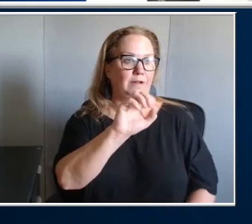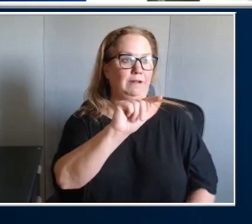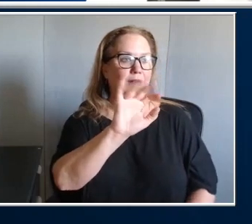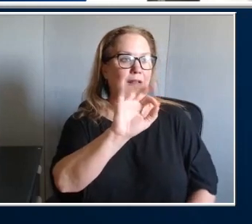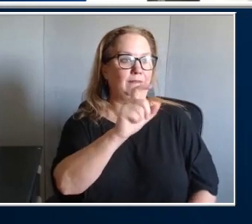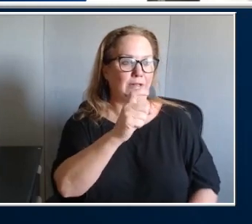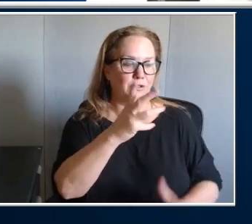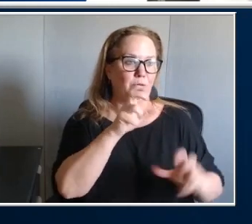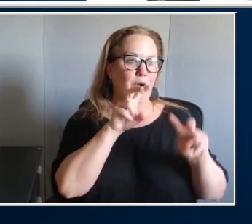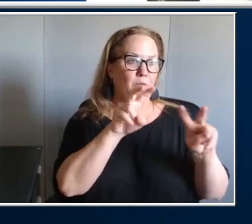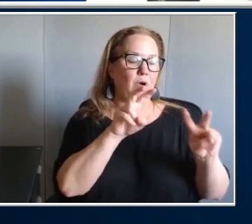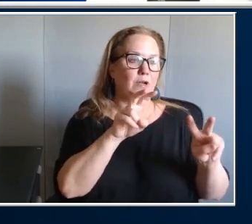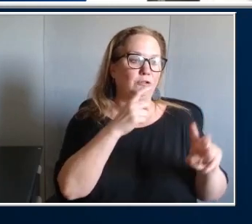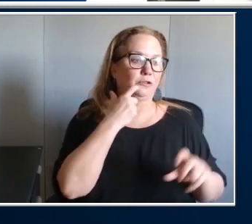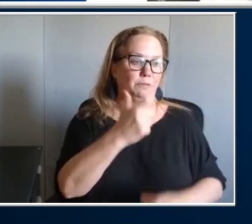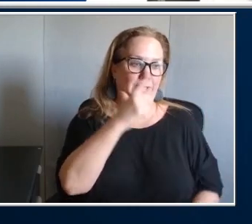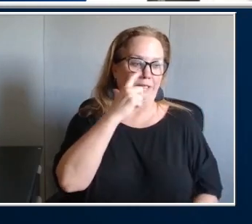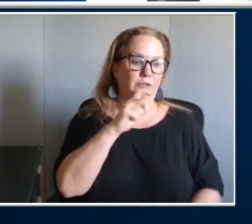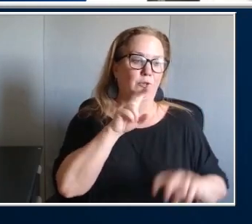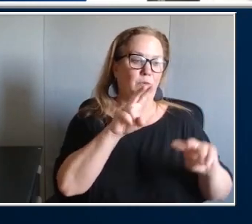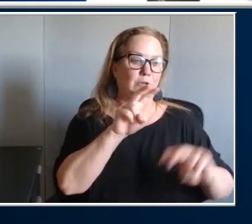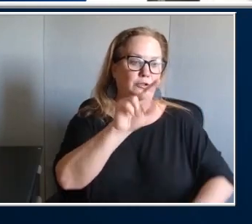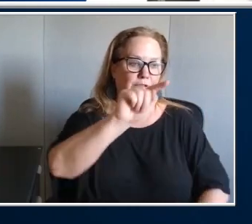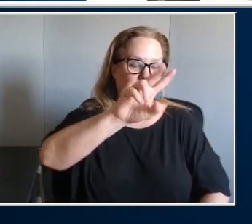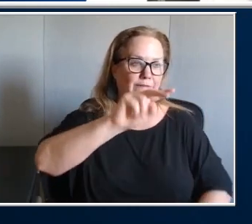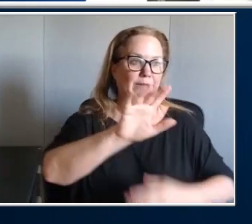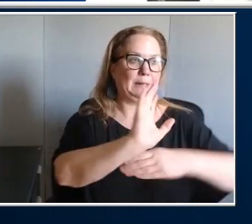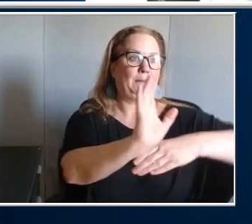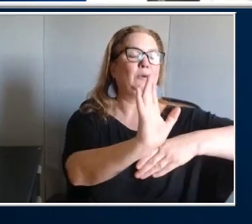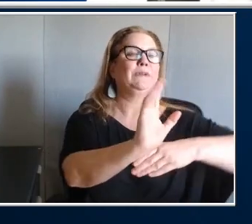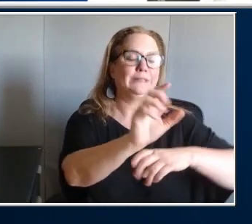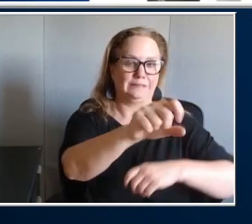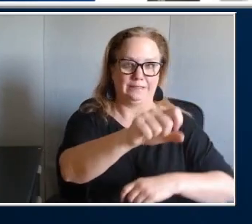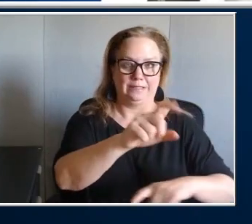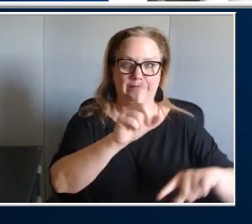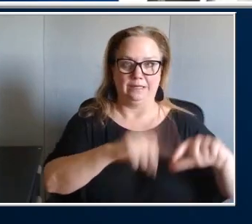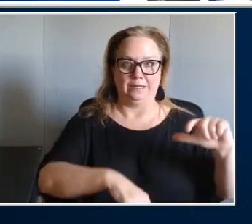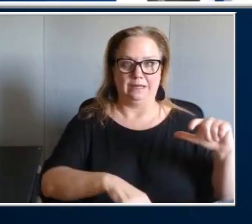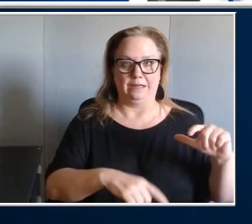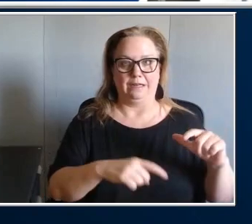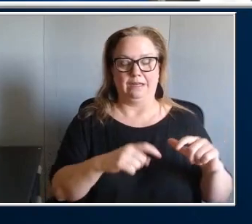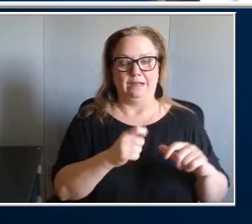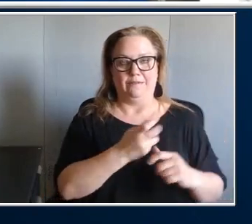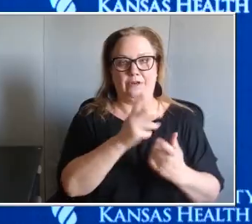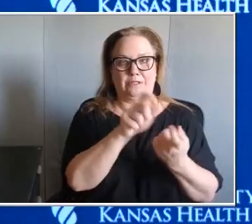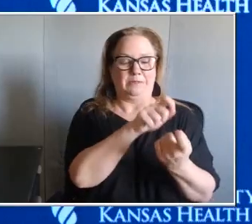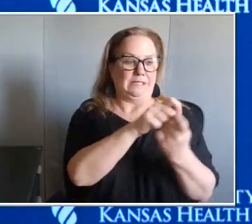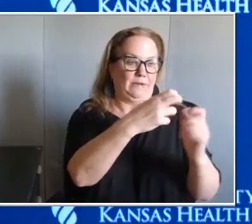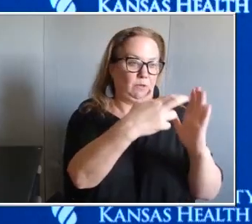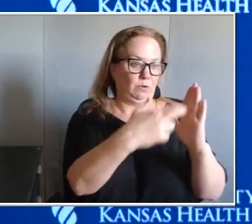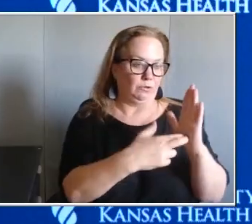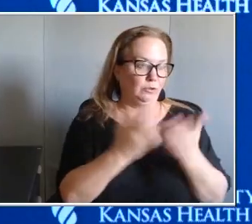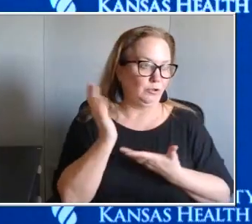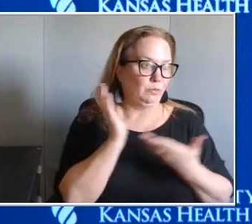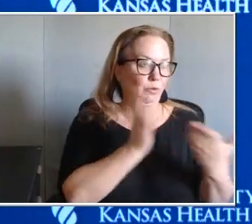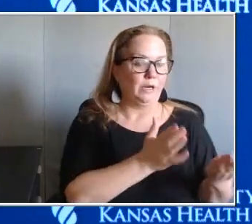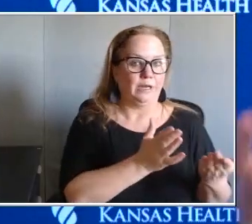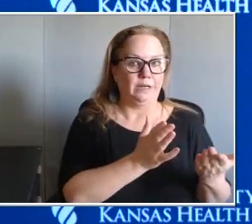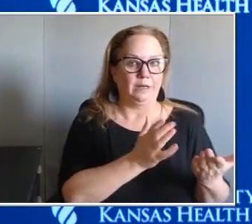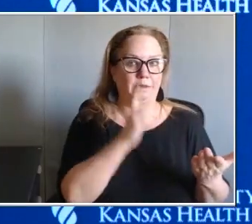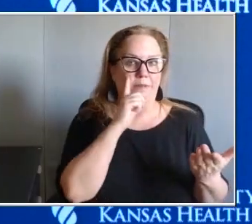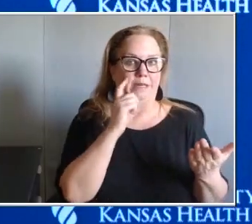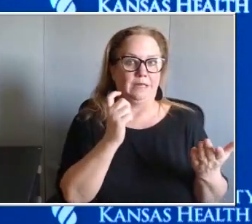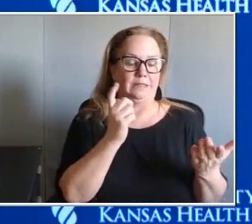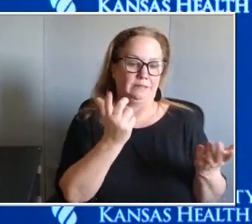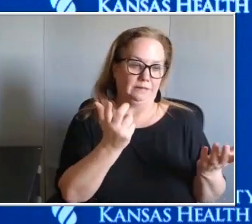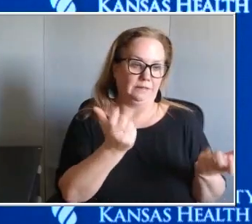on, because you're doing a lot of watching TV, movies. You can't. There are very specific rules about what you can bring into the chamber, because